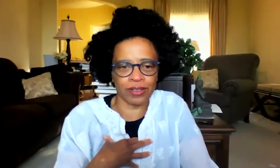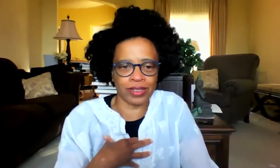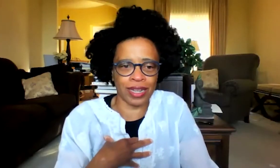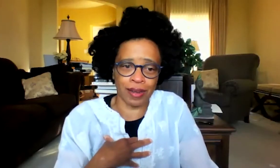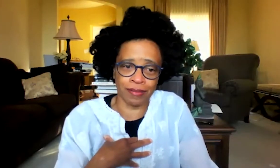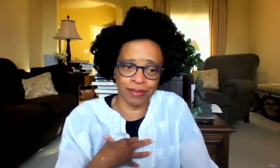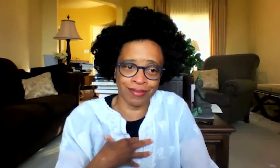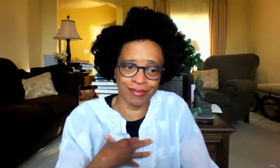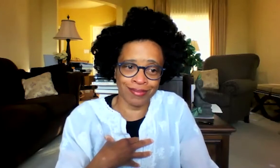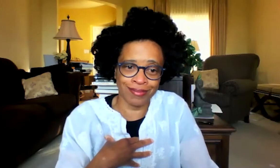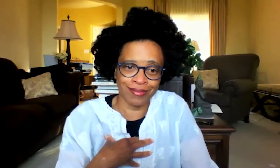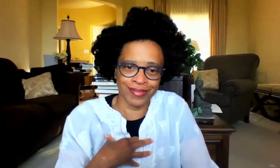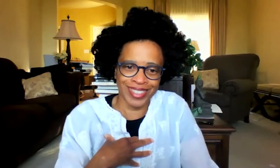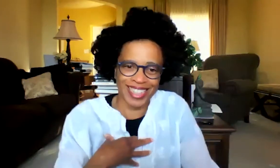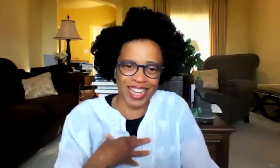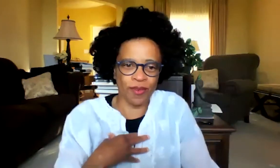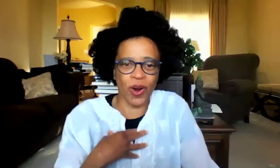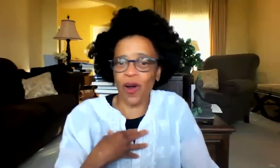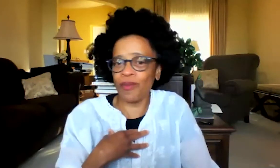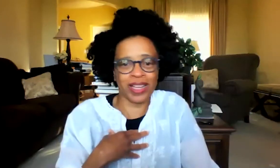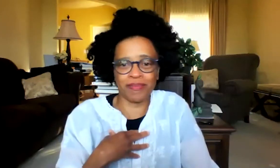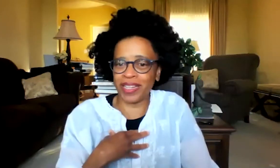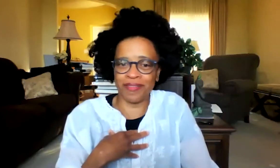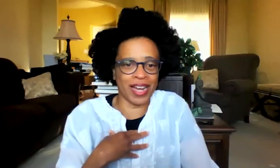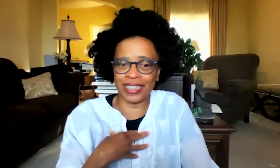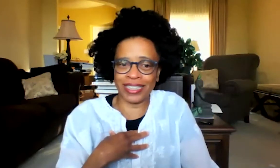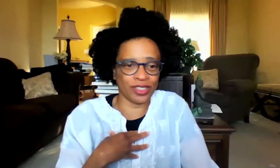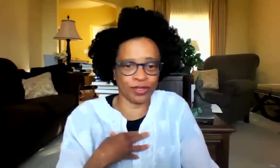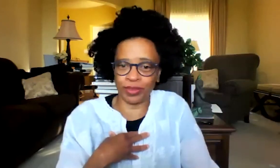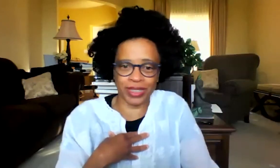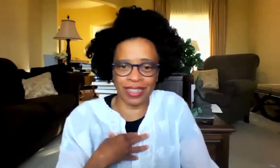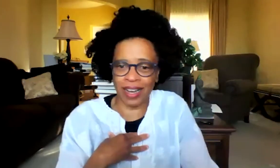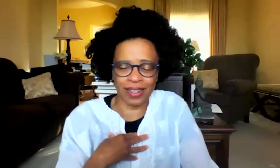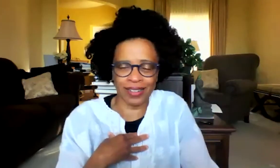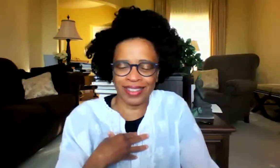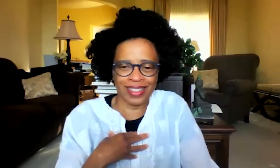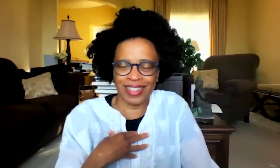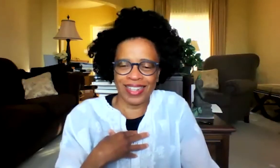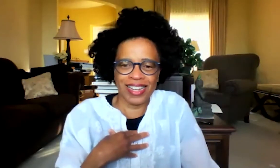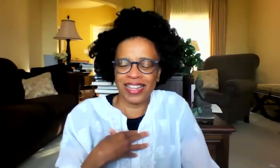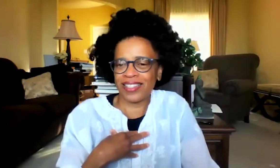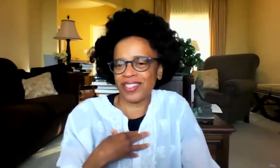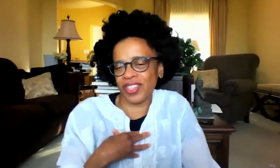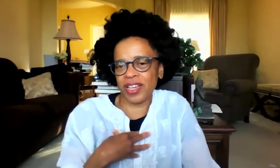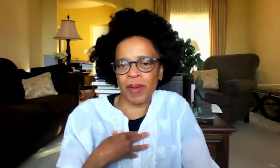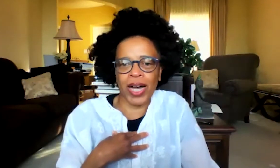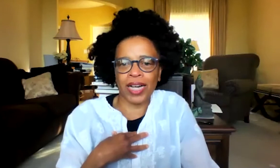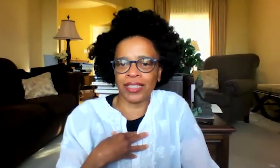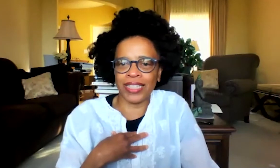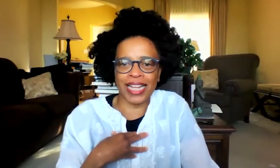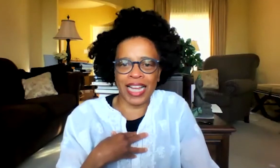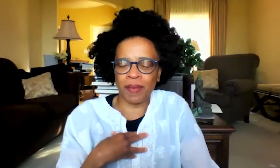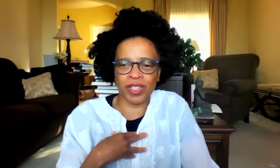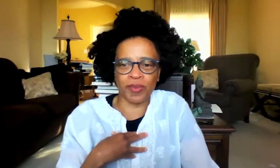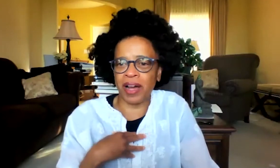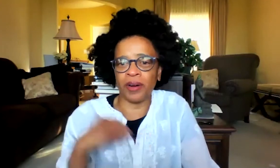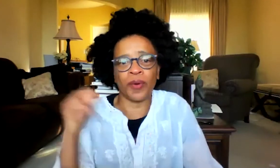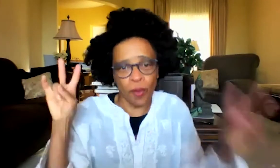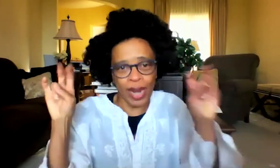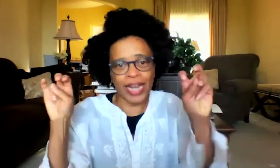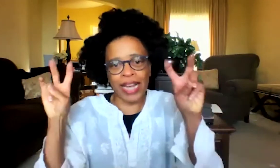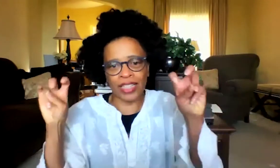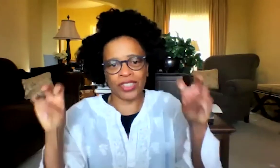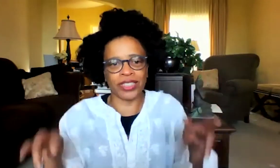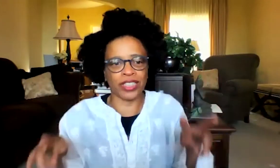with us all the time. And we're always being invited into groups or not. And just think about how the dynamics